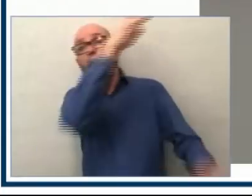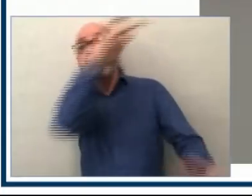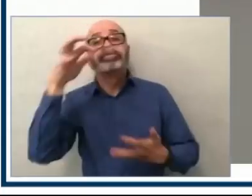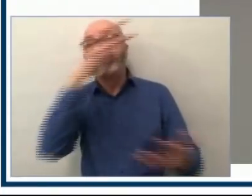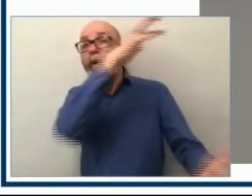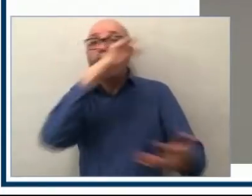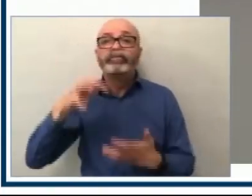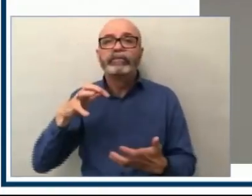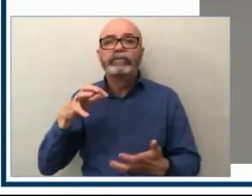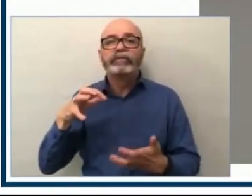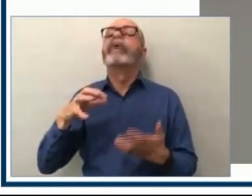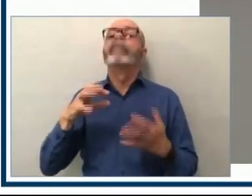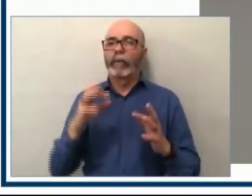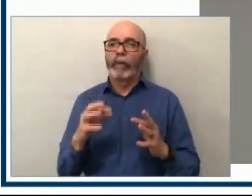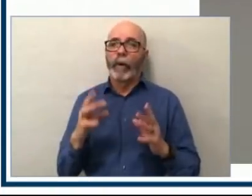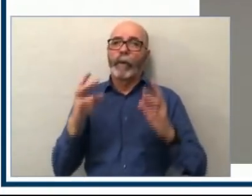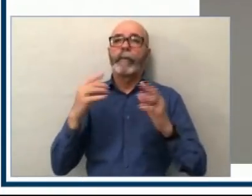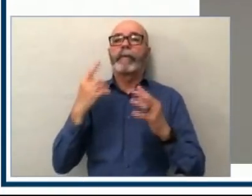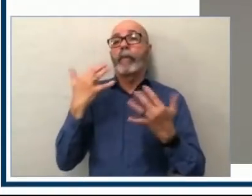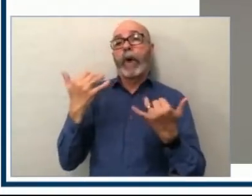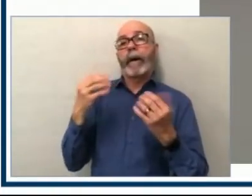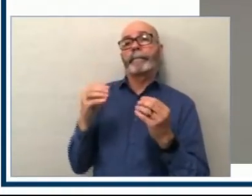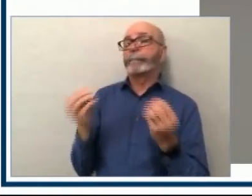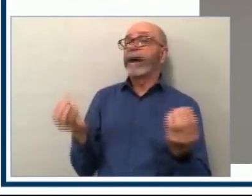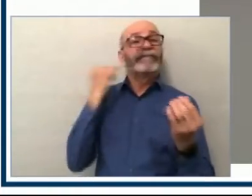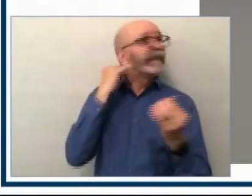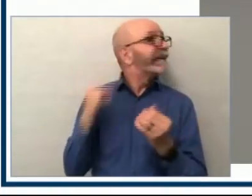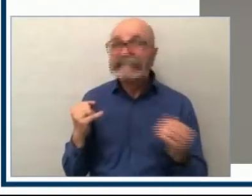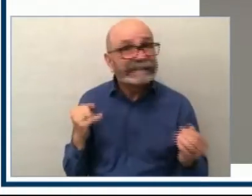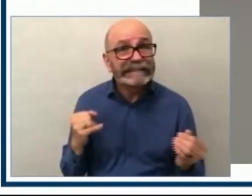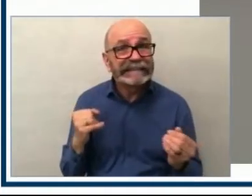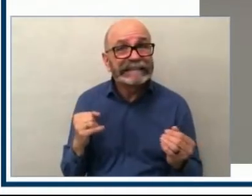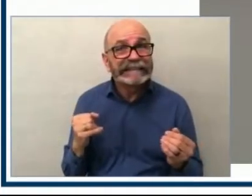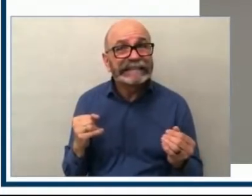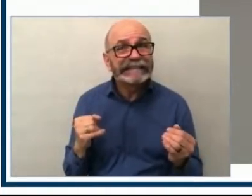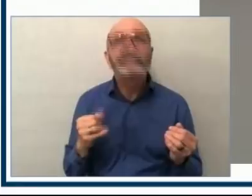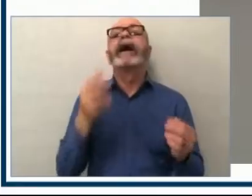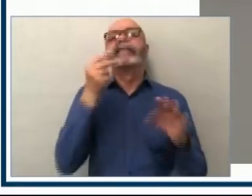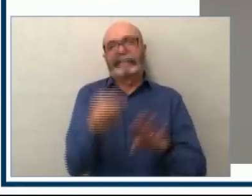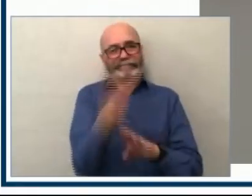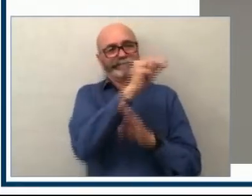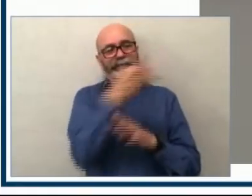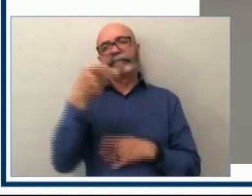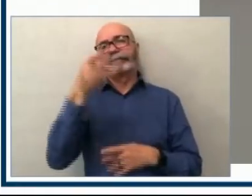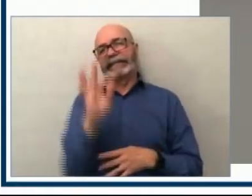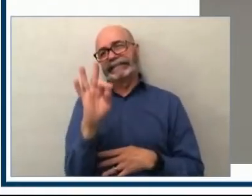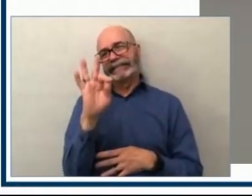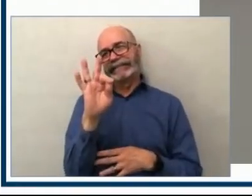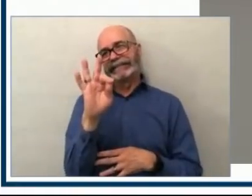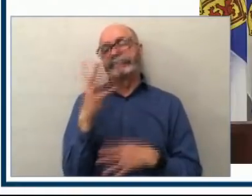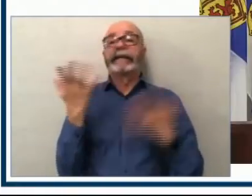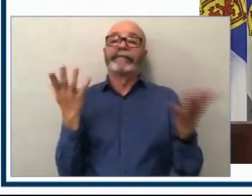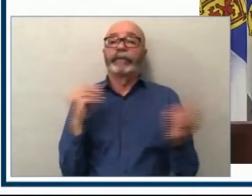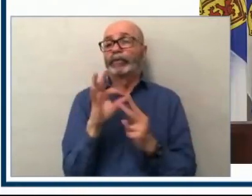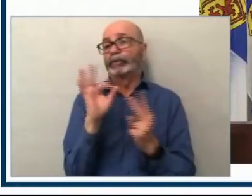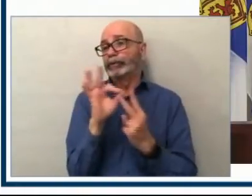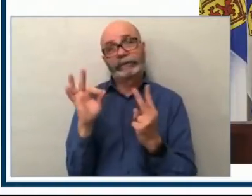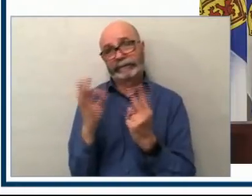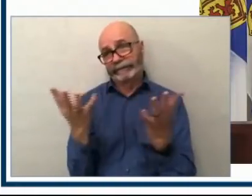more problematic in delivering that and storing it for long-term care facilities. Go ahead with your follow-up,